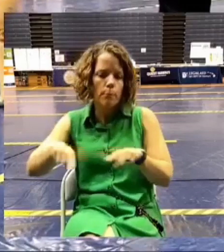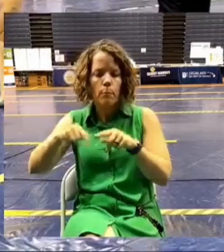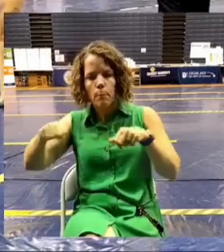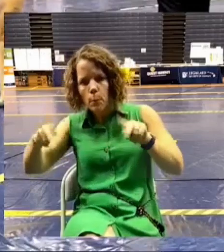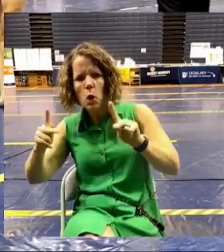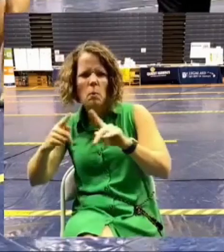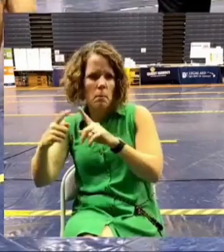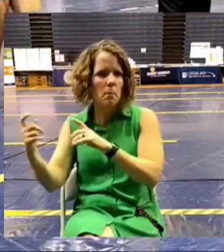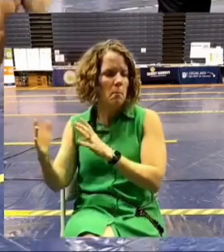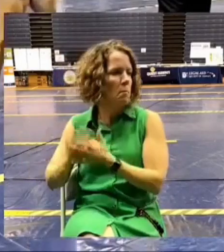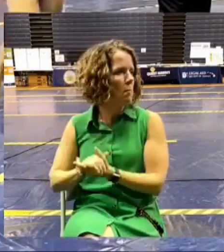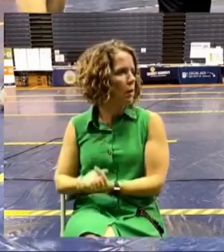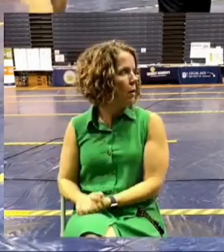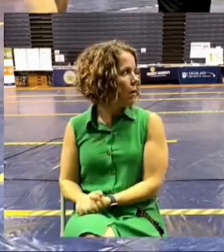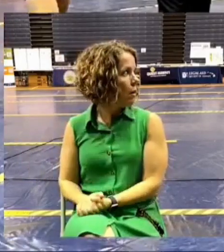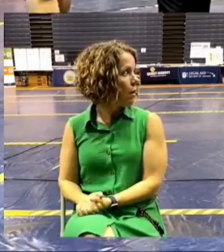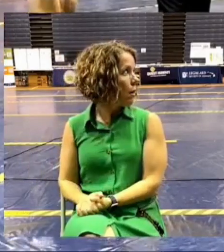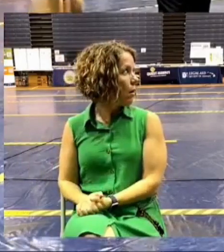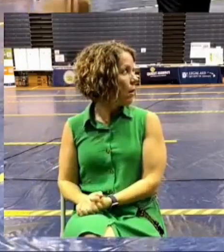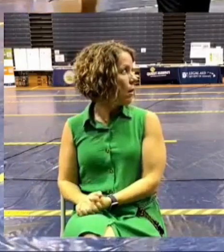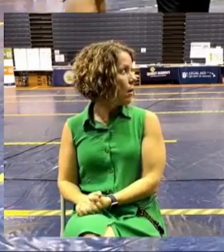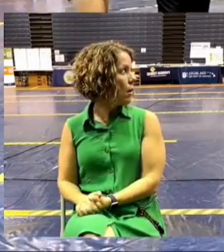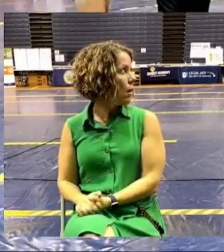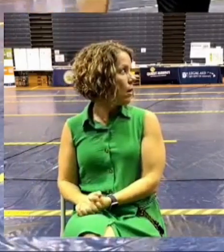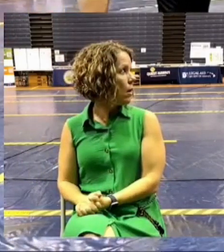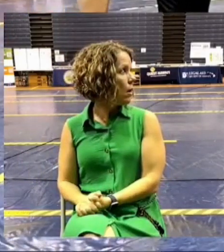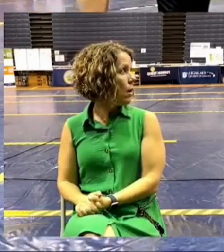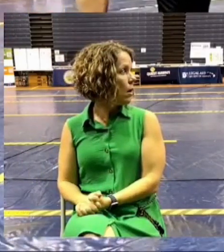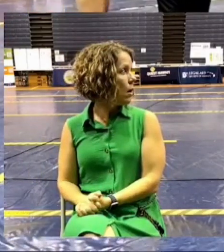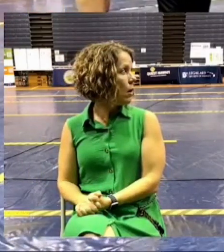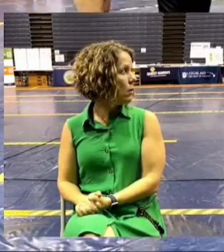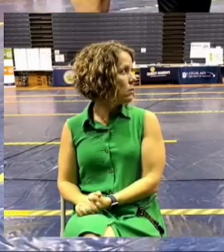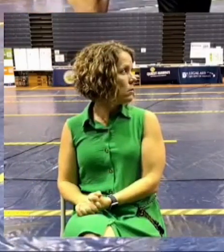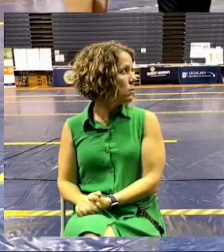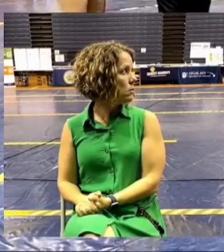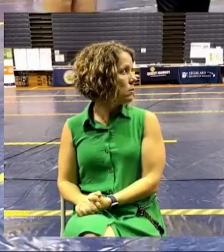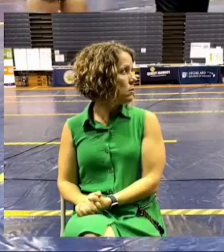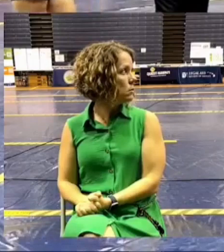I'm going to ask Josiah to come up. Is